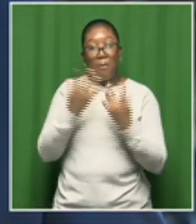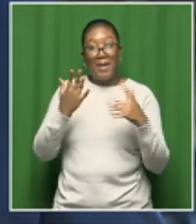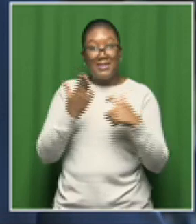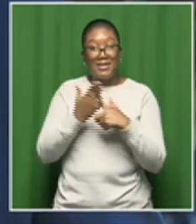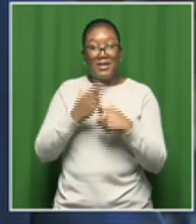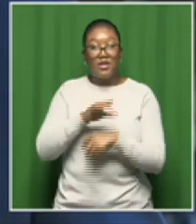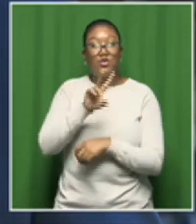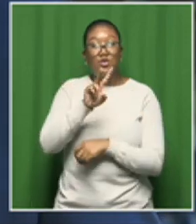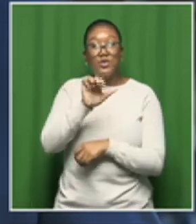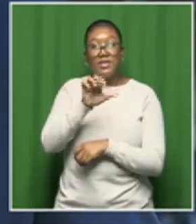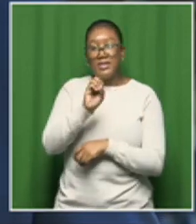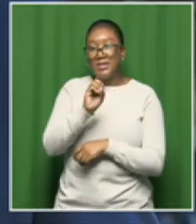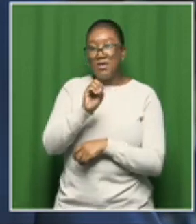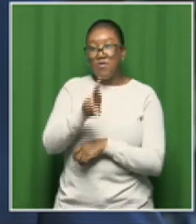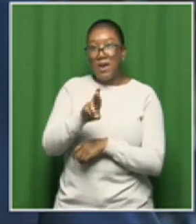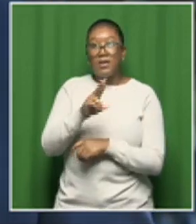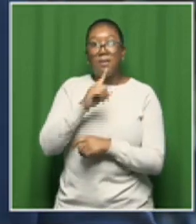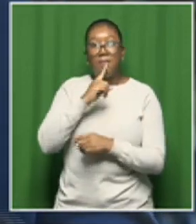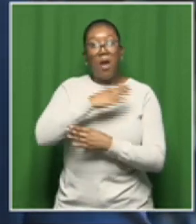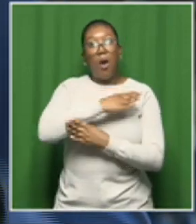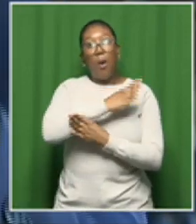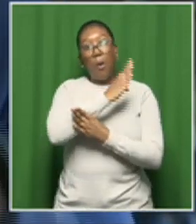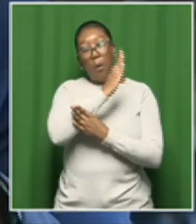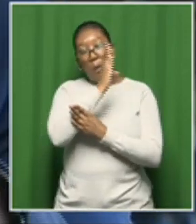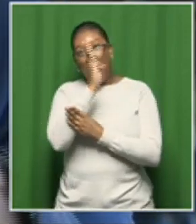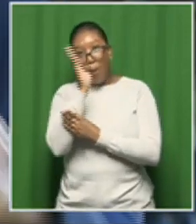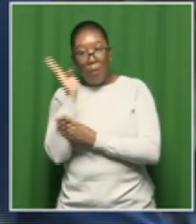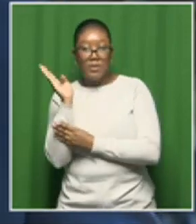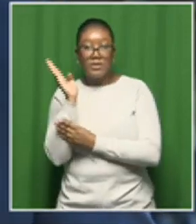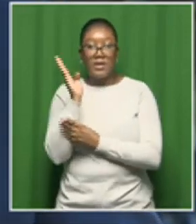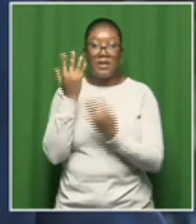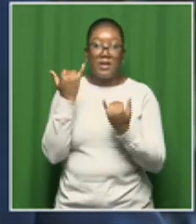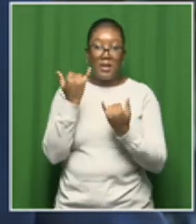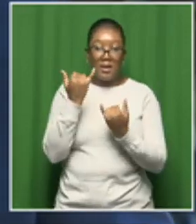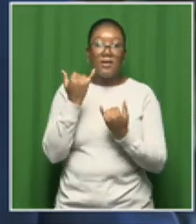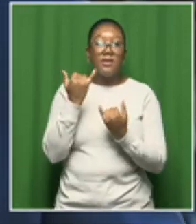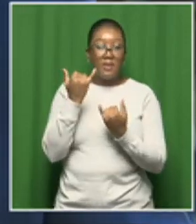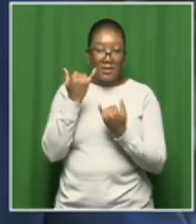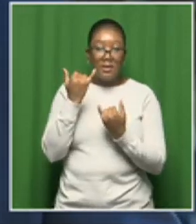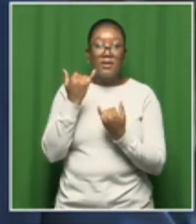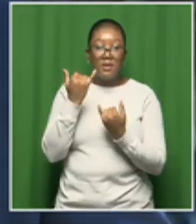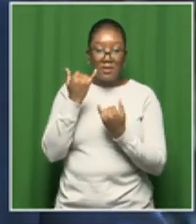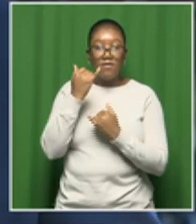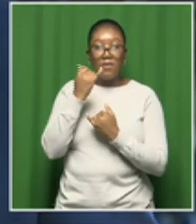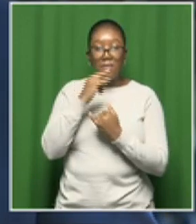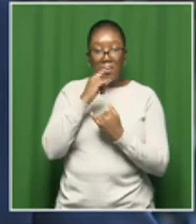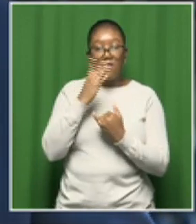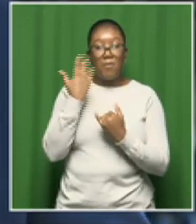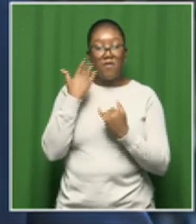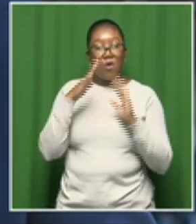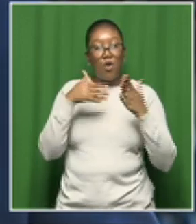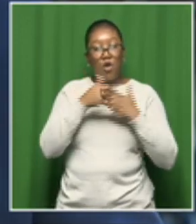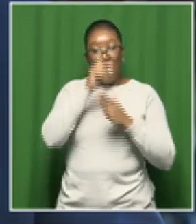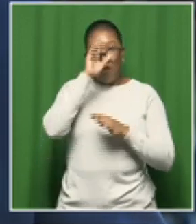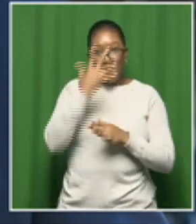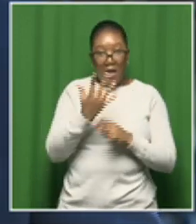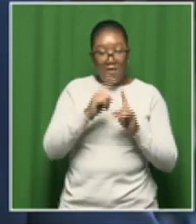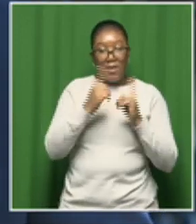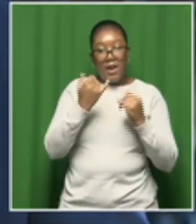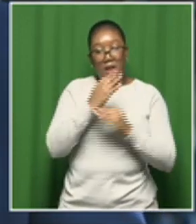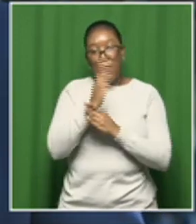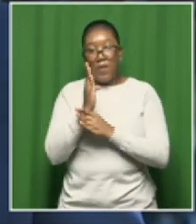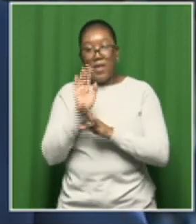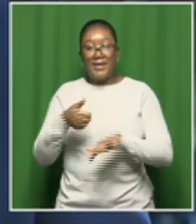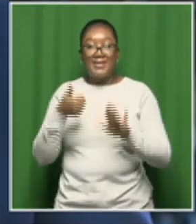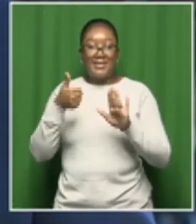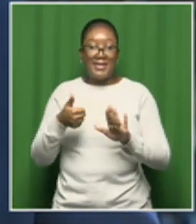good value for money. And you're here for the entire day. So up until 6 o'clock, not 5 o'clock like we used to during the normal working hours. Perhaps just